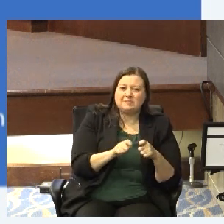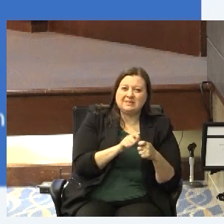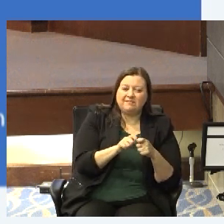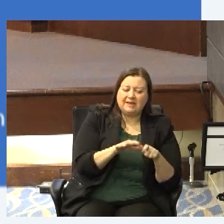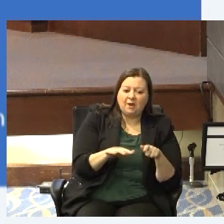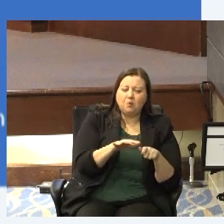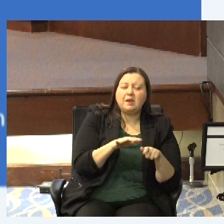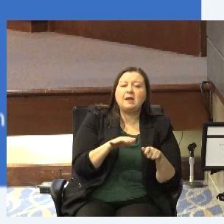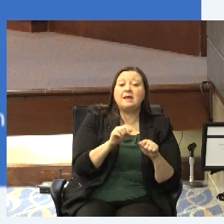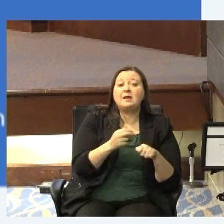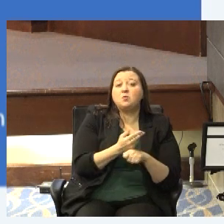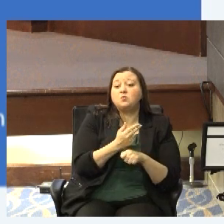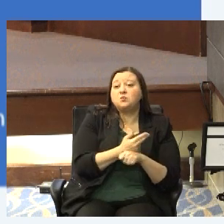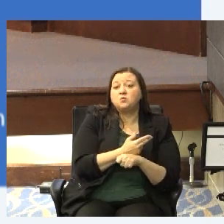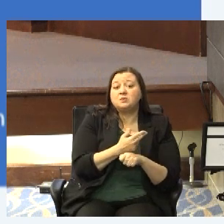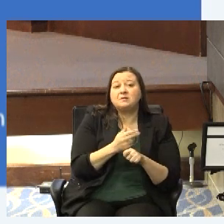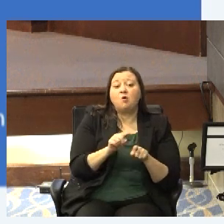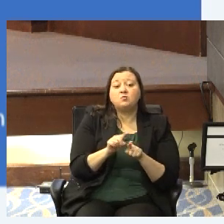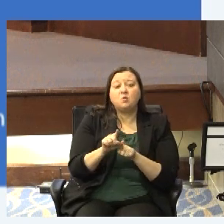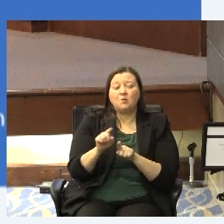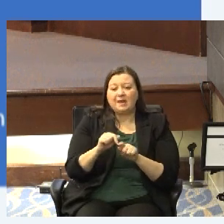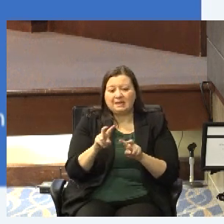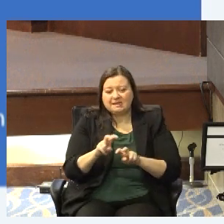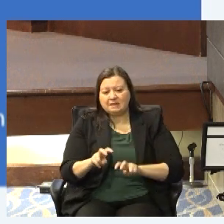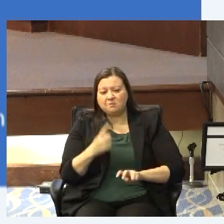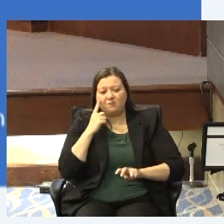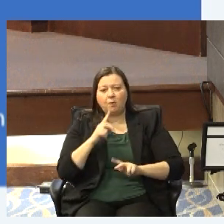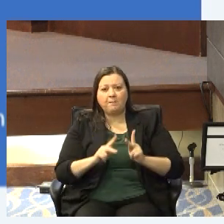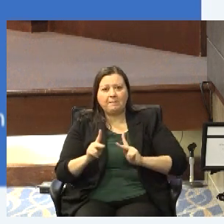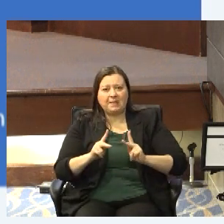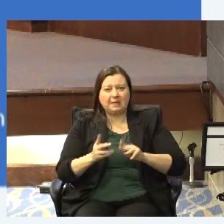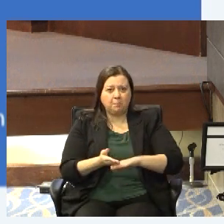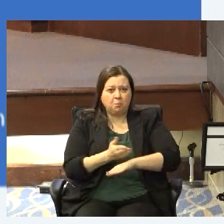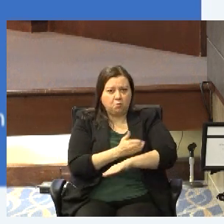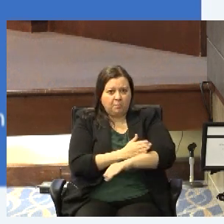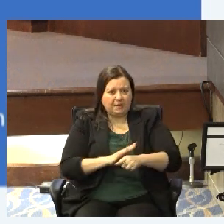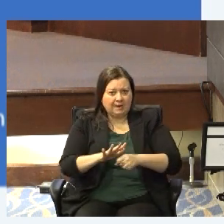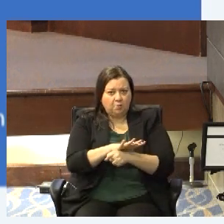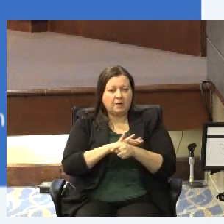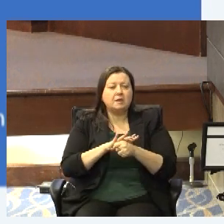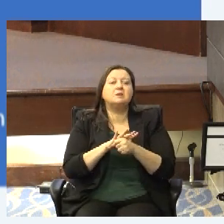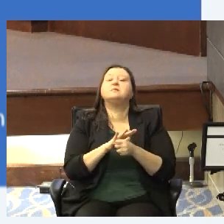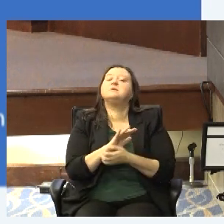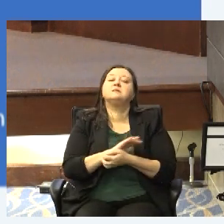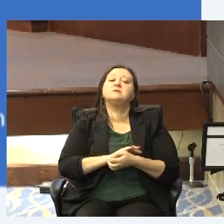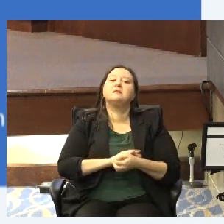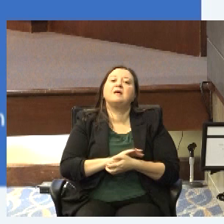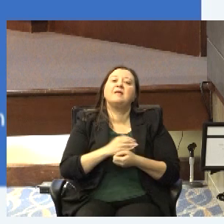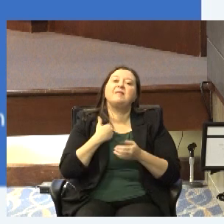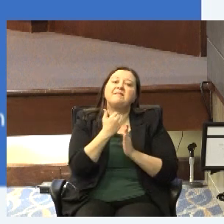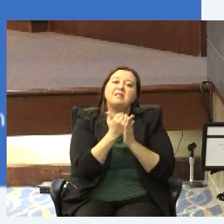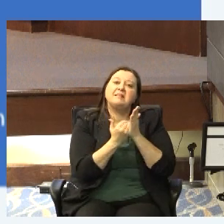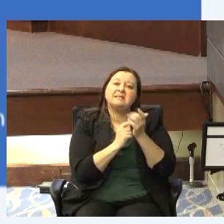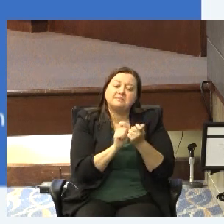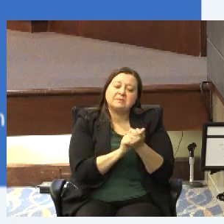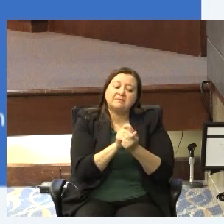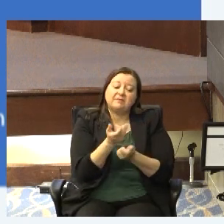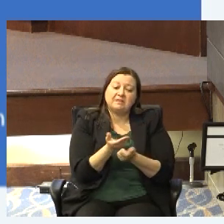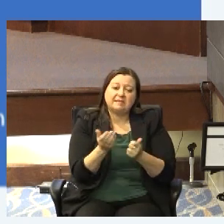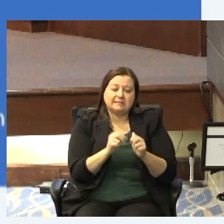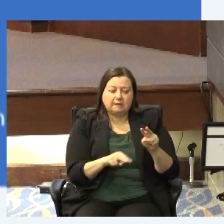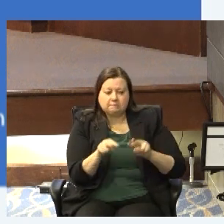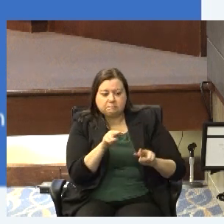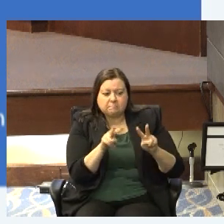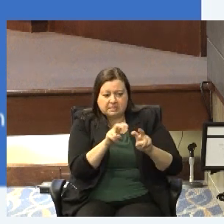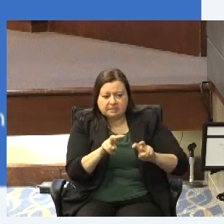assessments for certain public improvements in that area. So I'm going to analogize that portion of what they can do to being a PID. They have a list of certain things they can